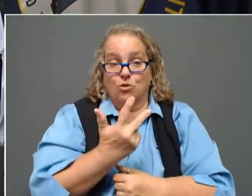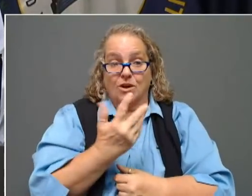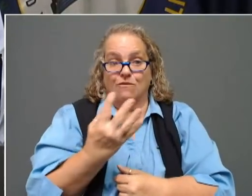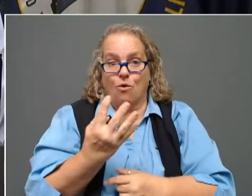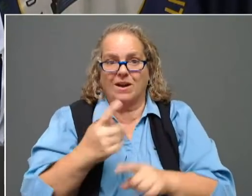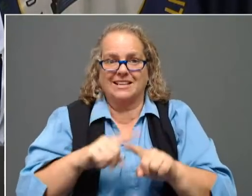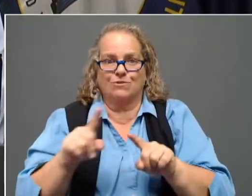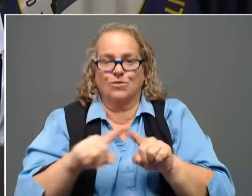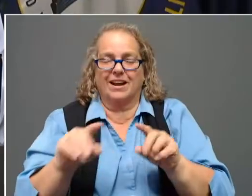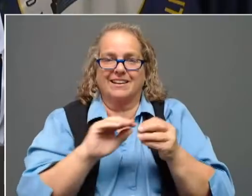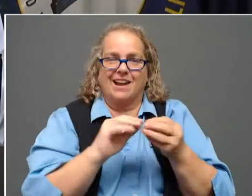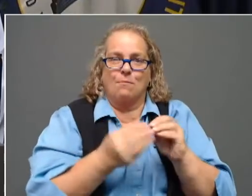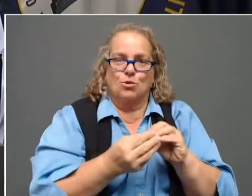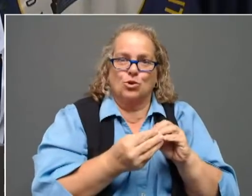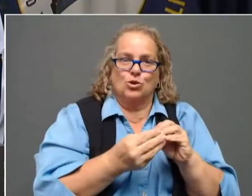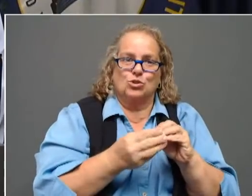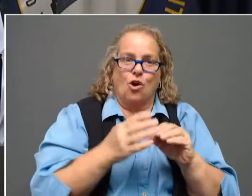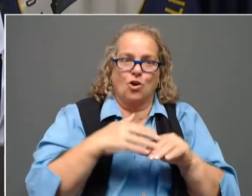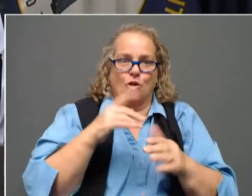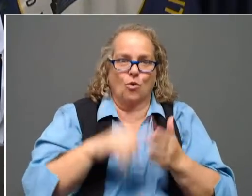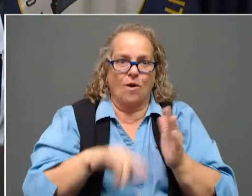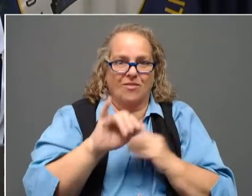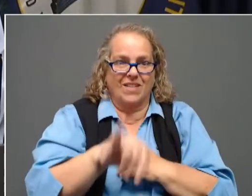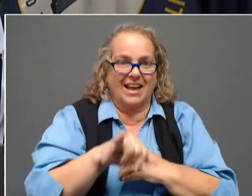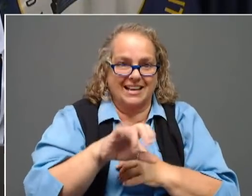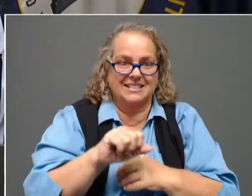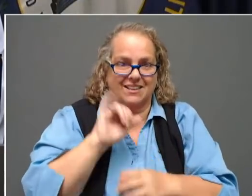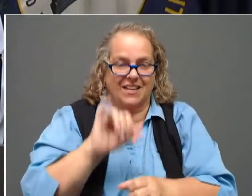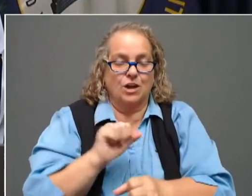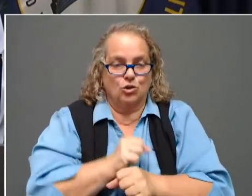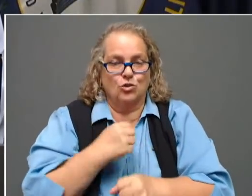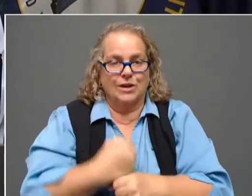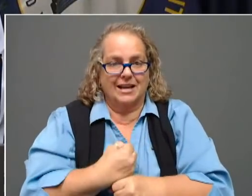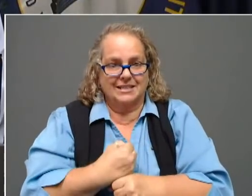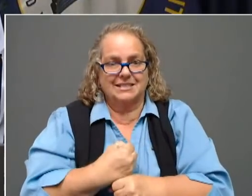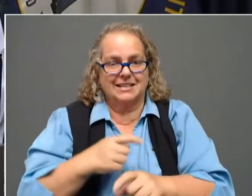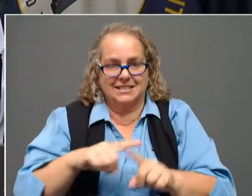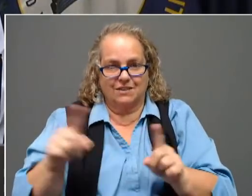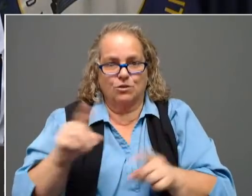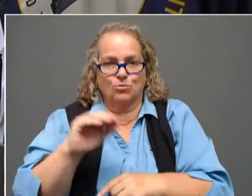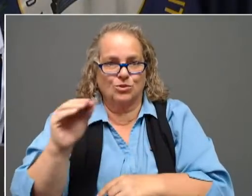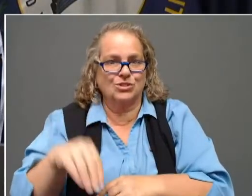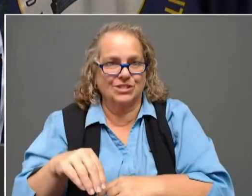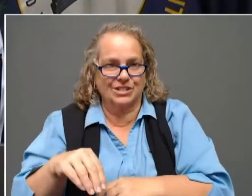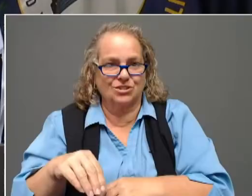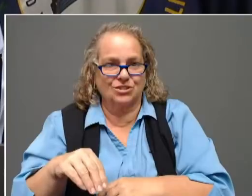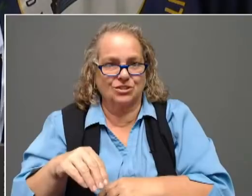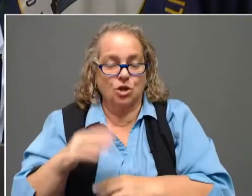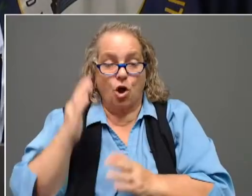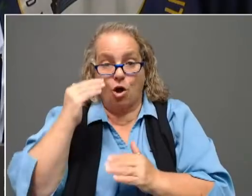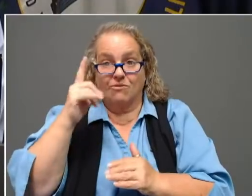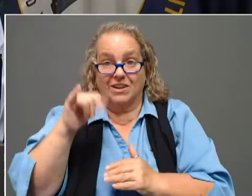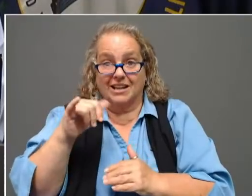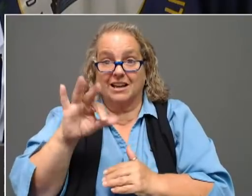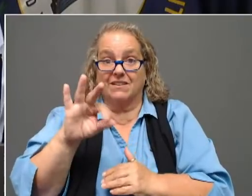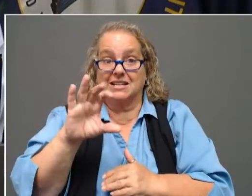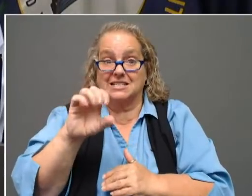numbers on what that is that would create different percentages. Hopefully if the census numbers ever